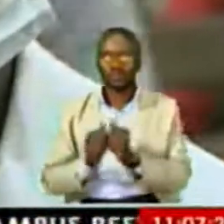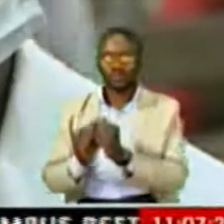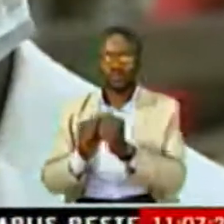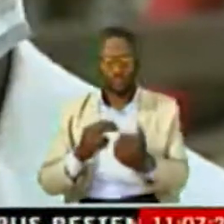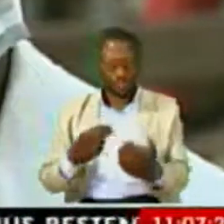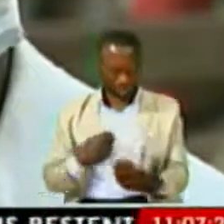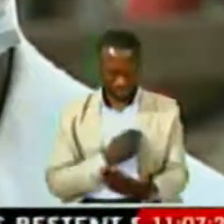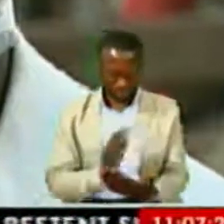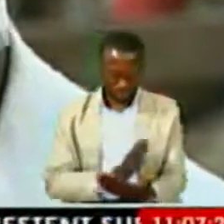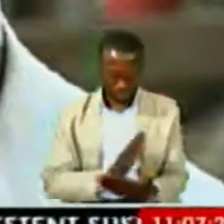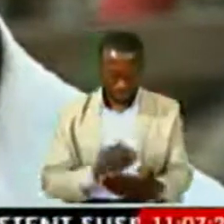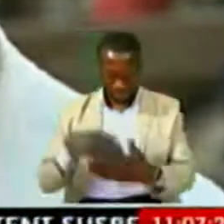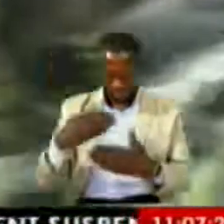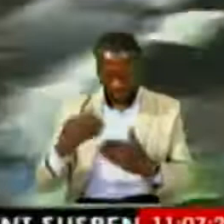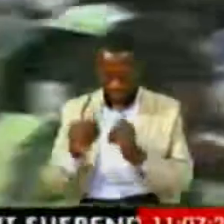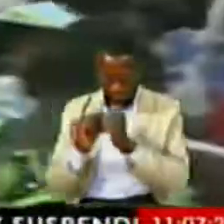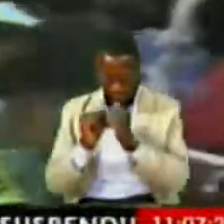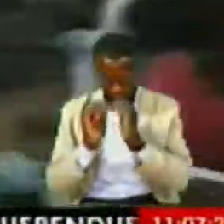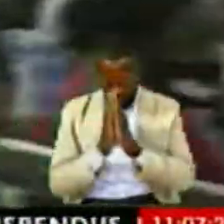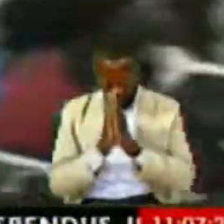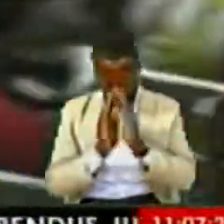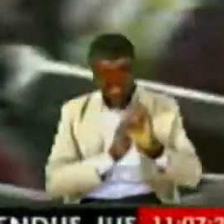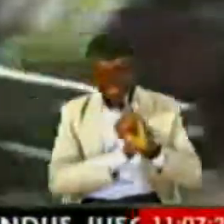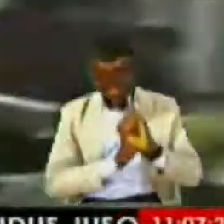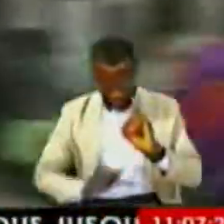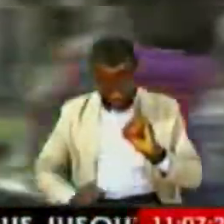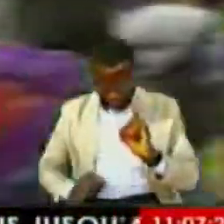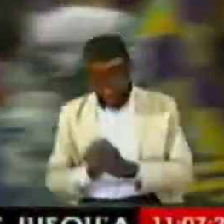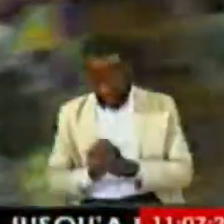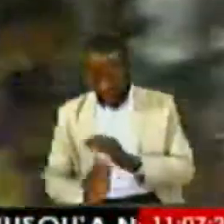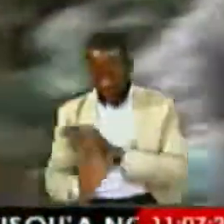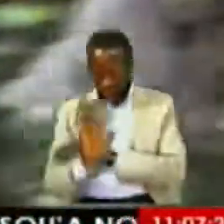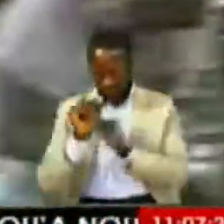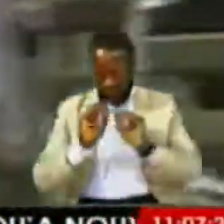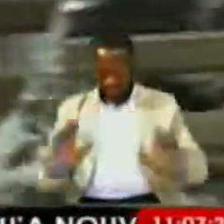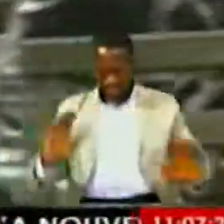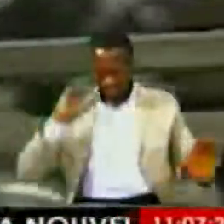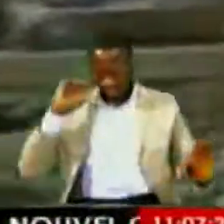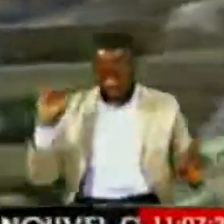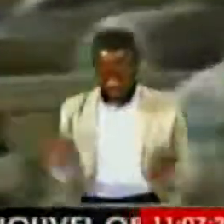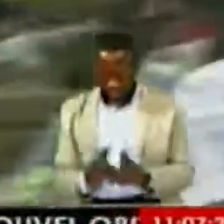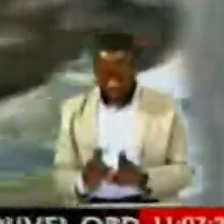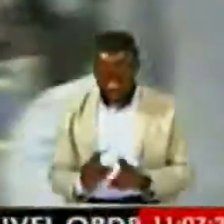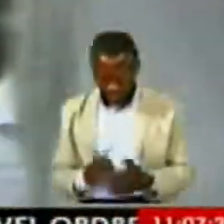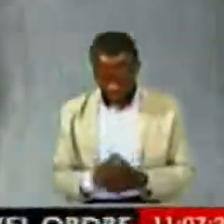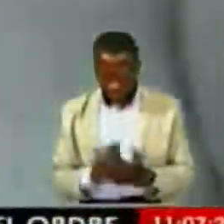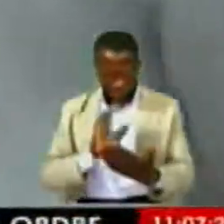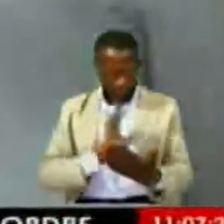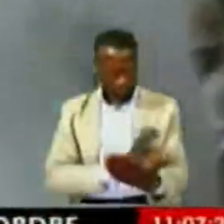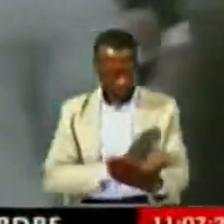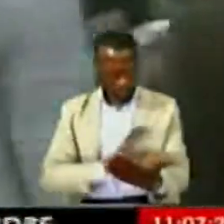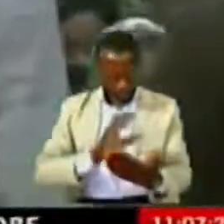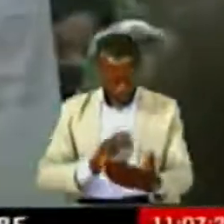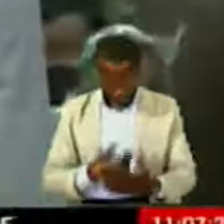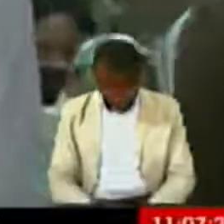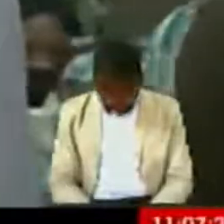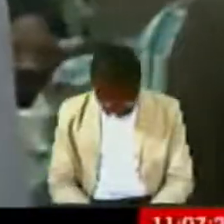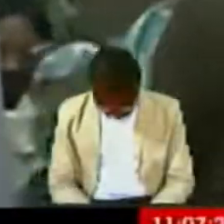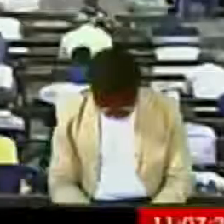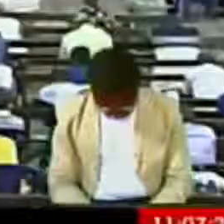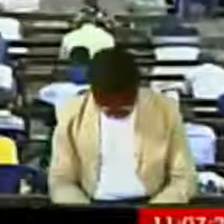We can sing together. After that, we can continue. My God bless you, my sister. The choir.